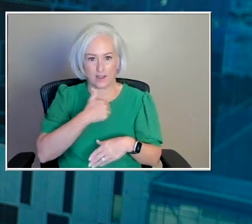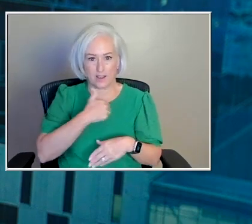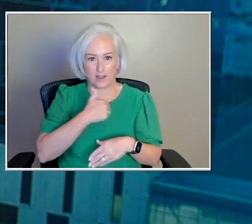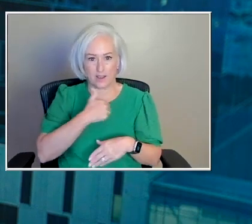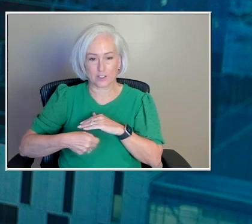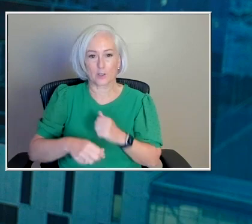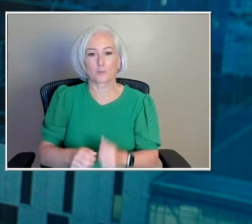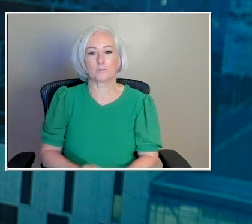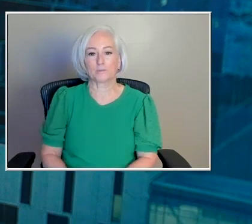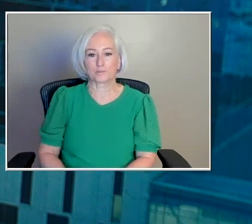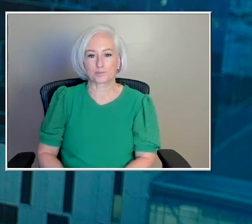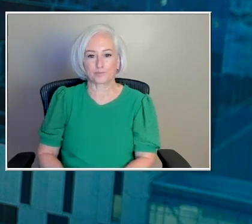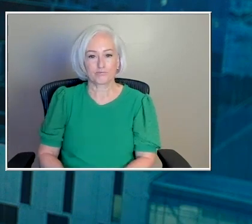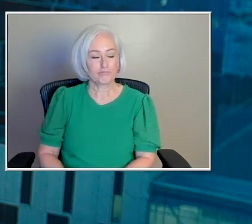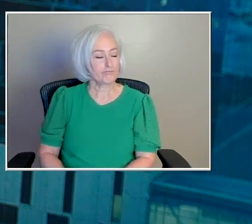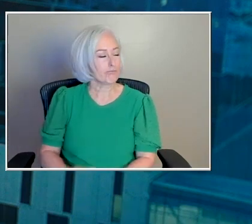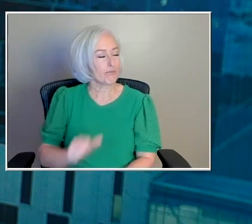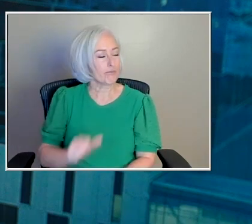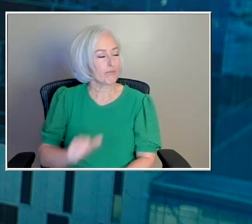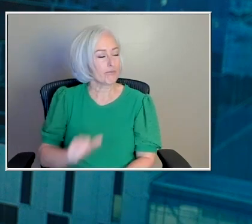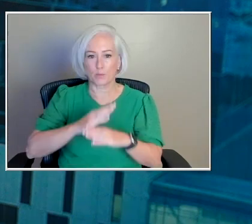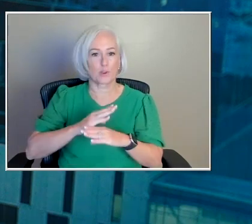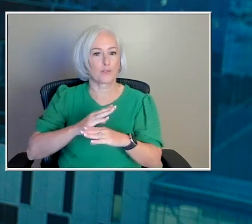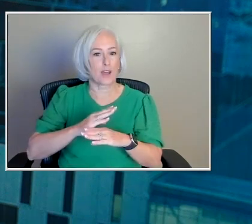not prevent you from getting appropriate screening either.